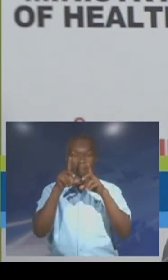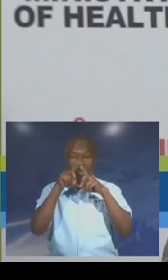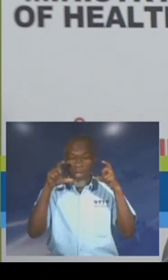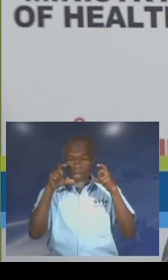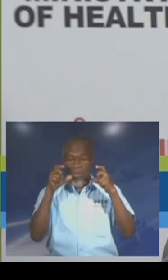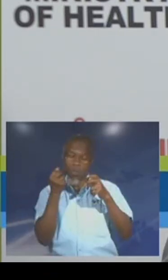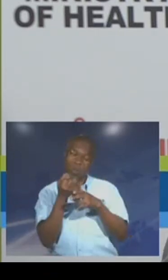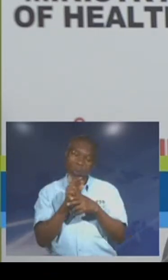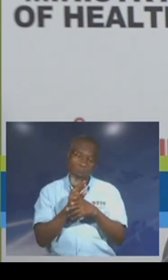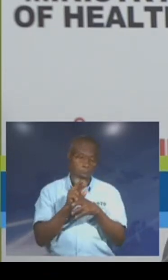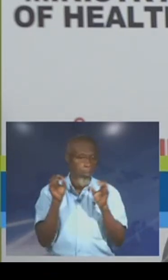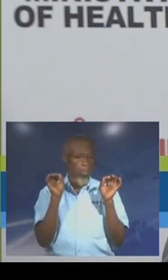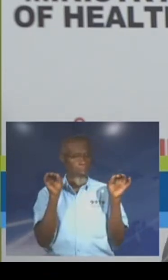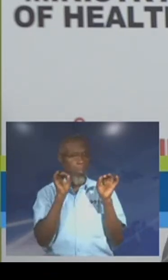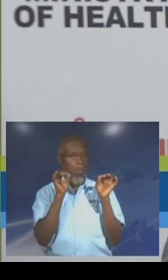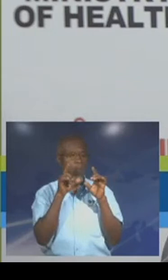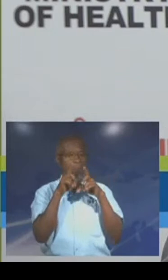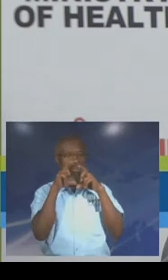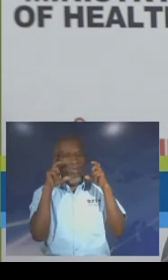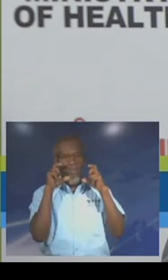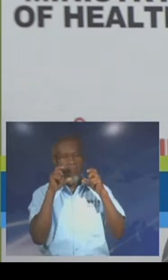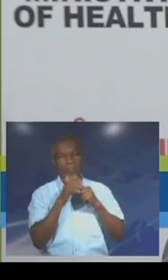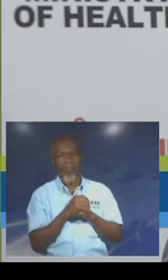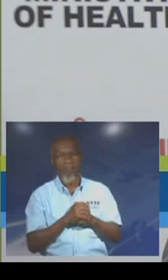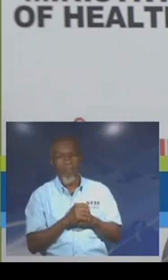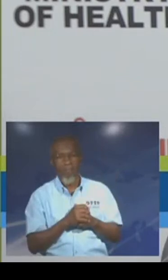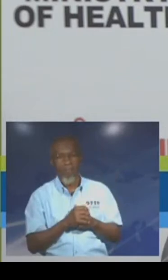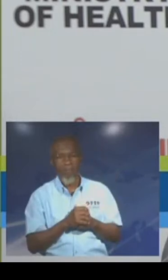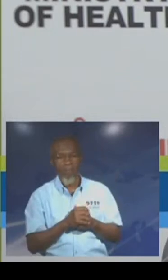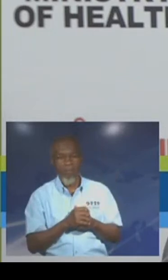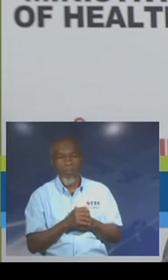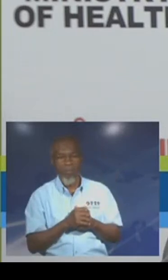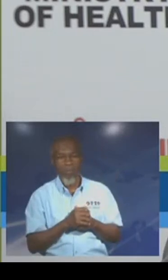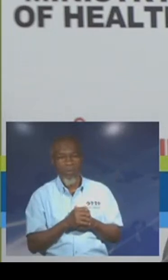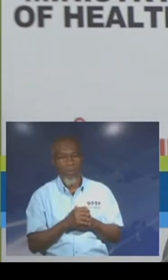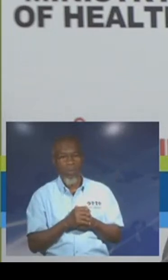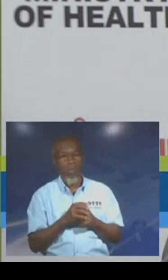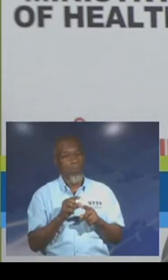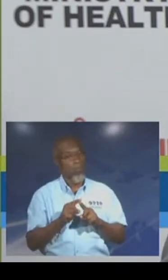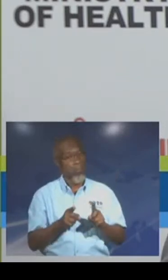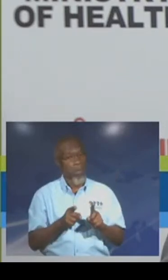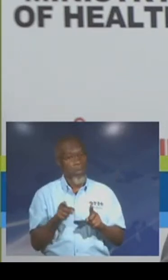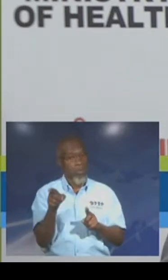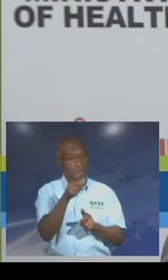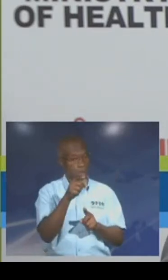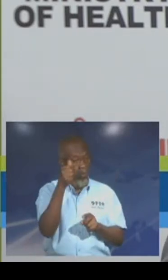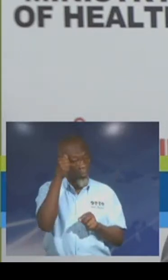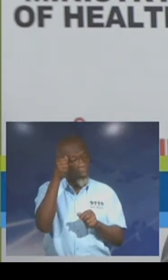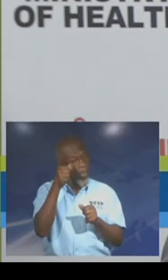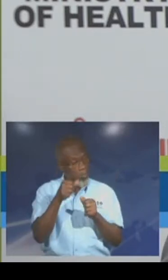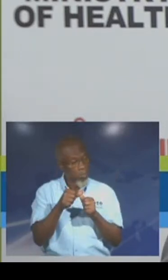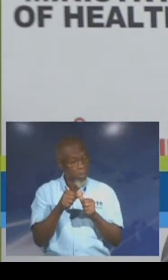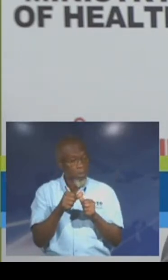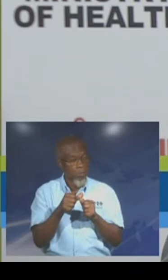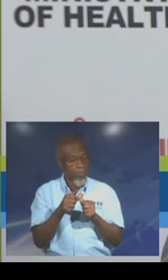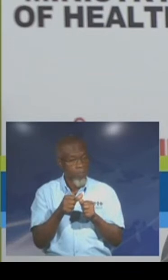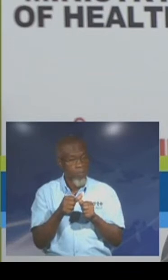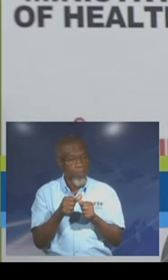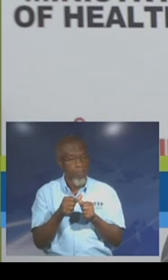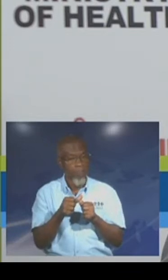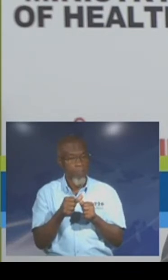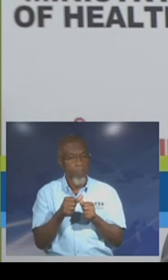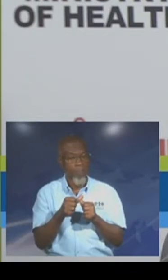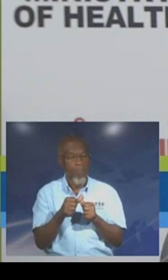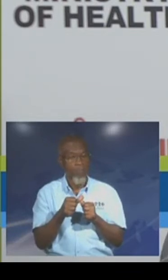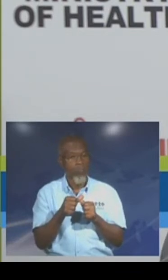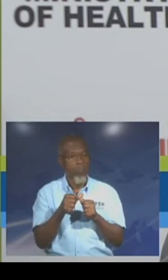to Tobago or wherever. However, Alicia, it must be noted, and